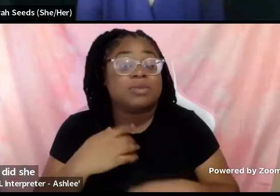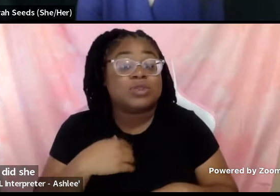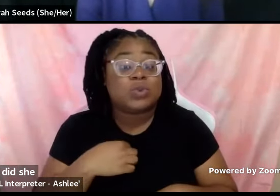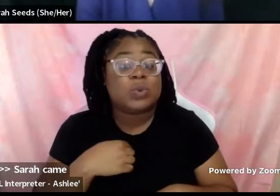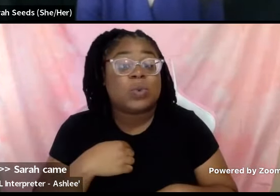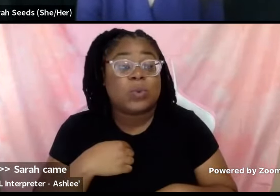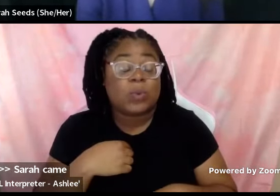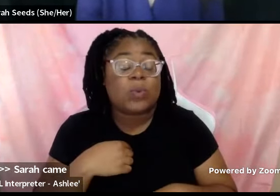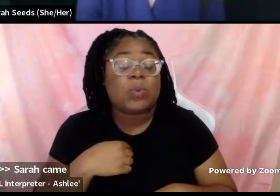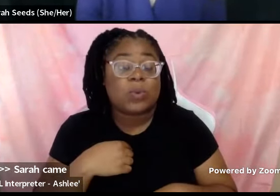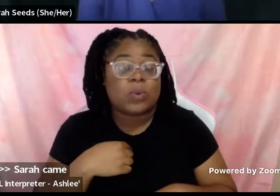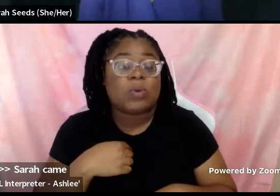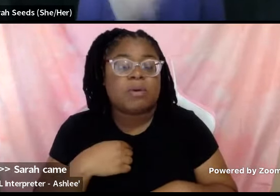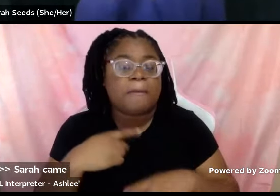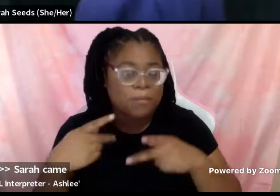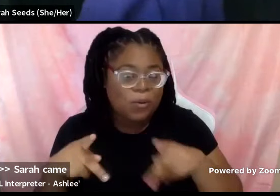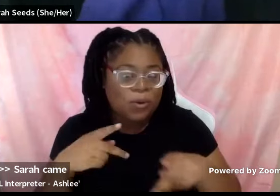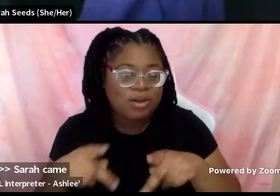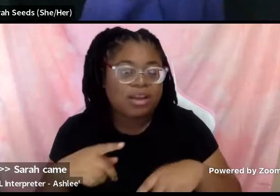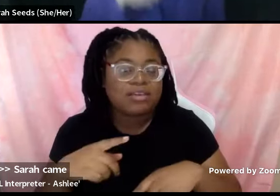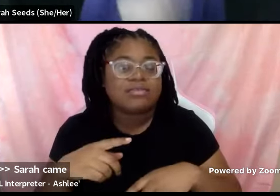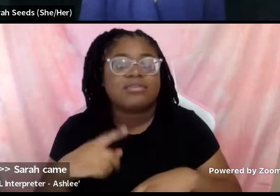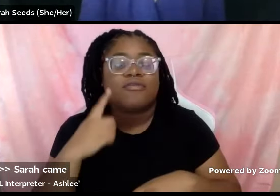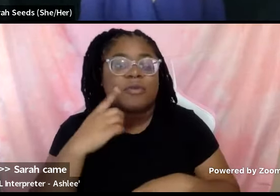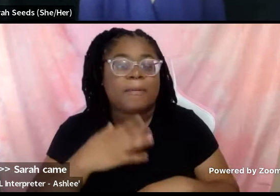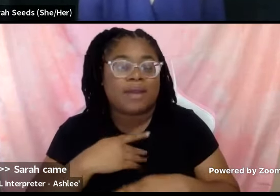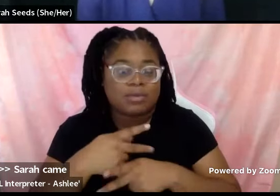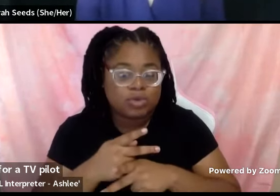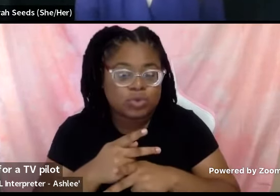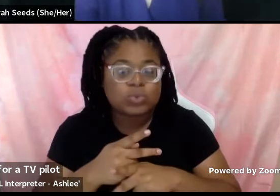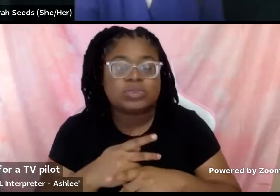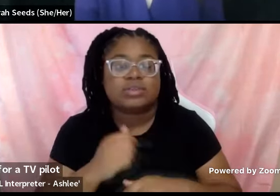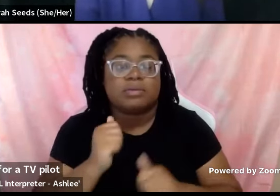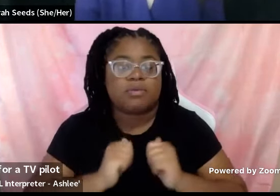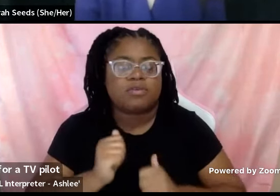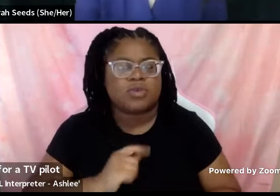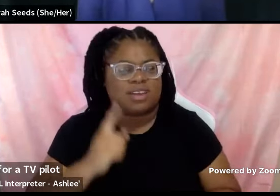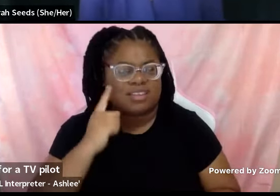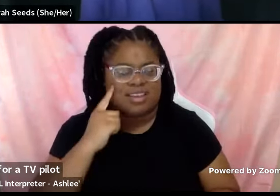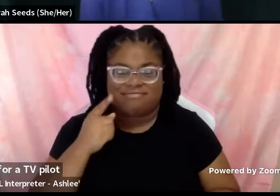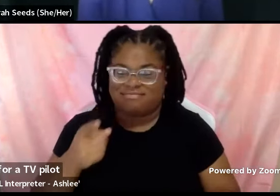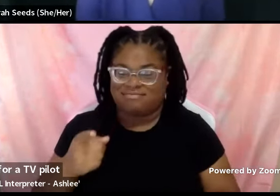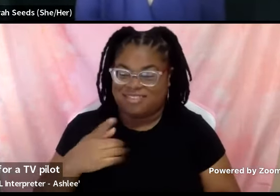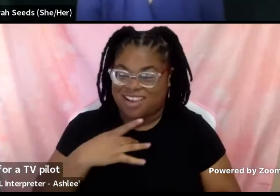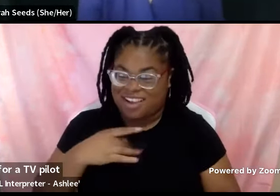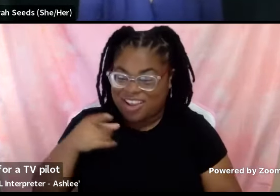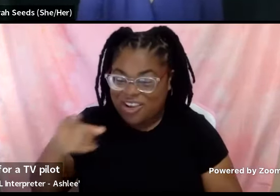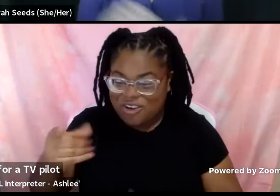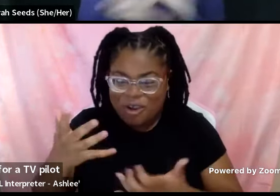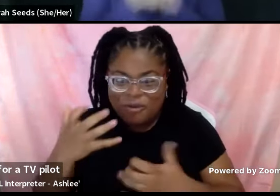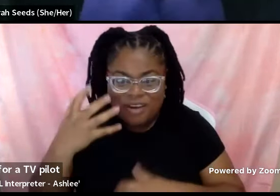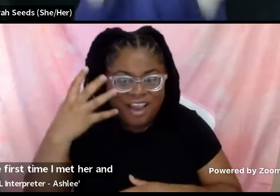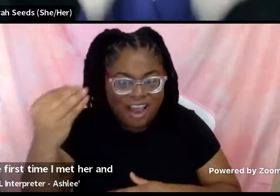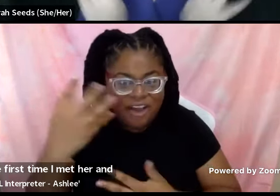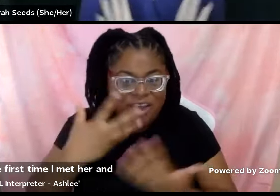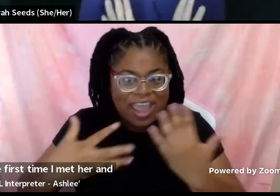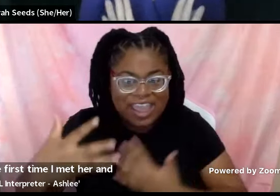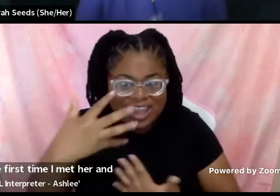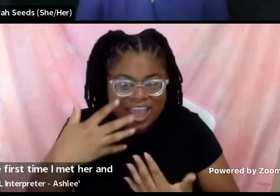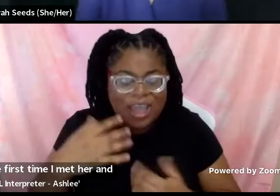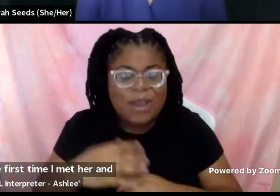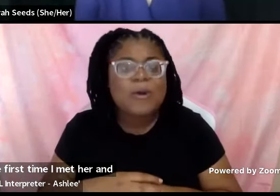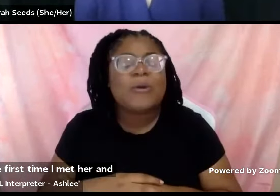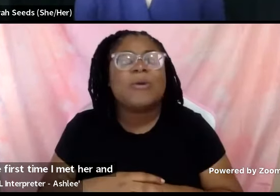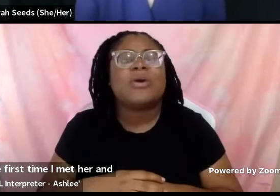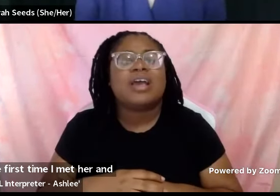was the first time I met her, and I was like, love this girl. You and I need to get coffee outside of this party at some point.